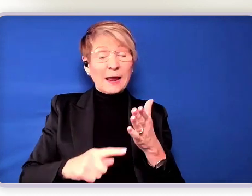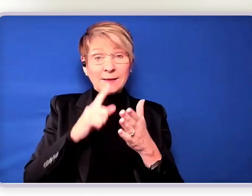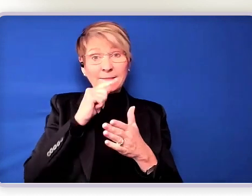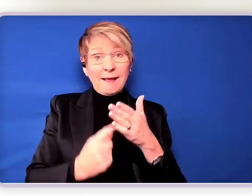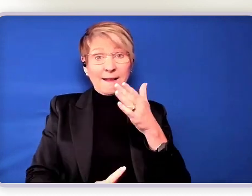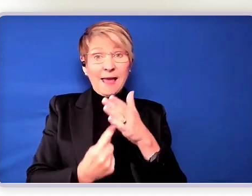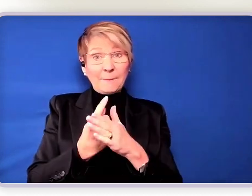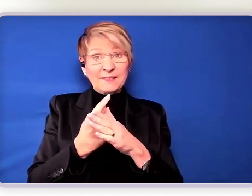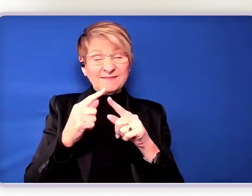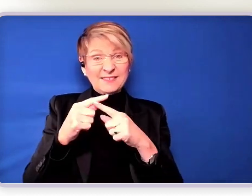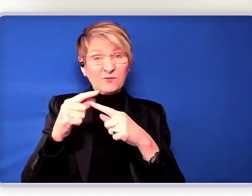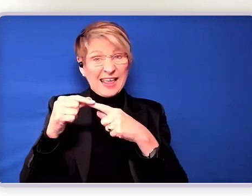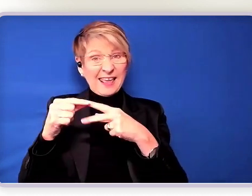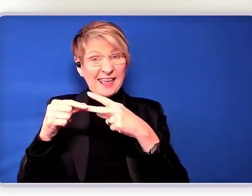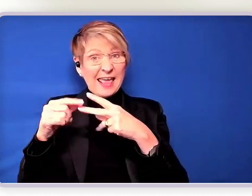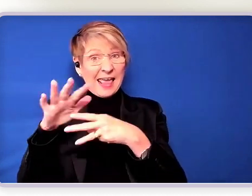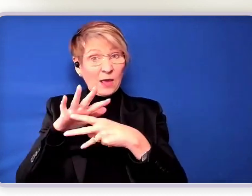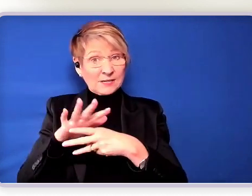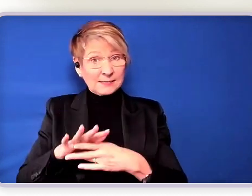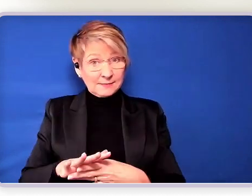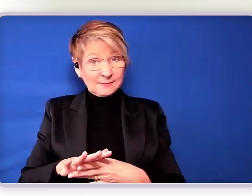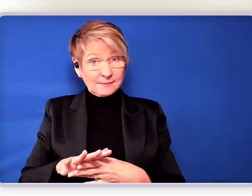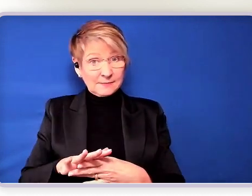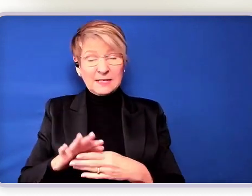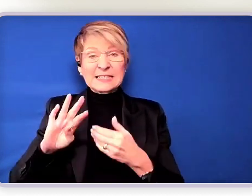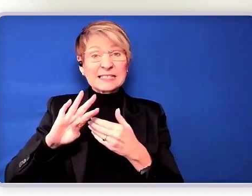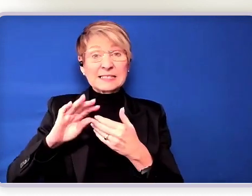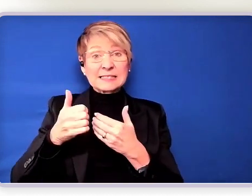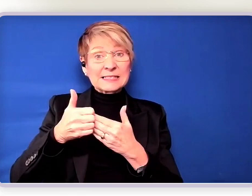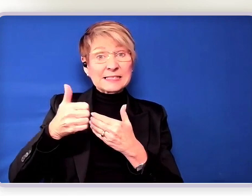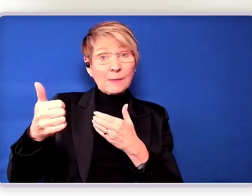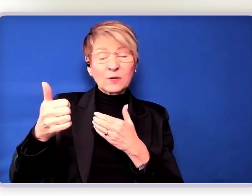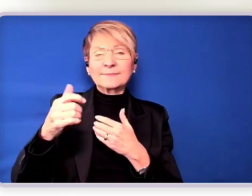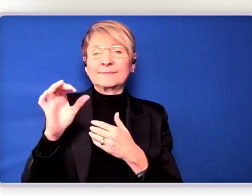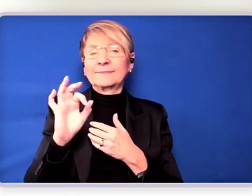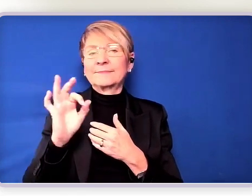not discrimination. And so it's